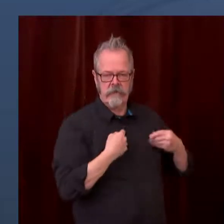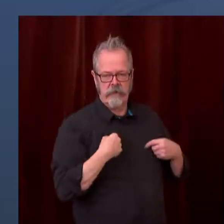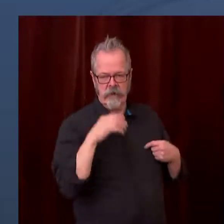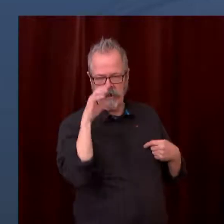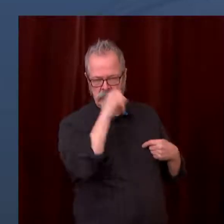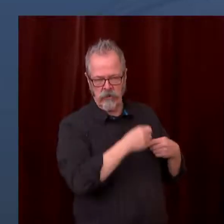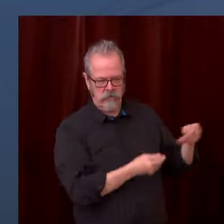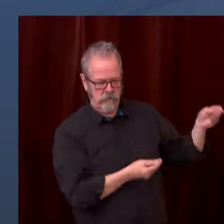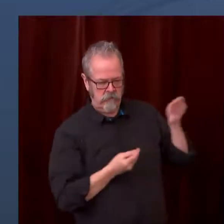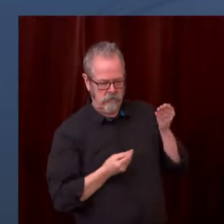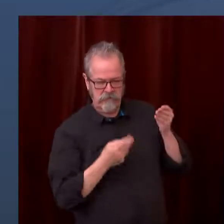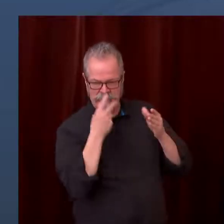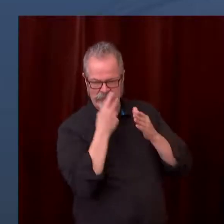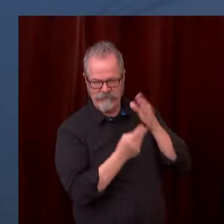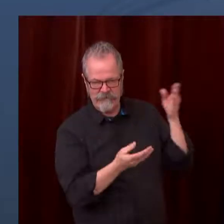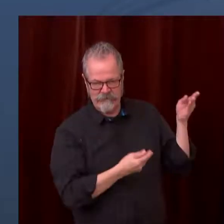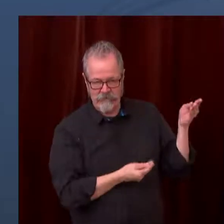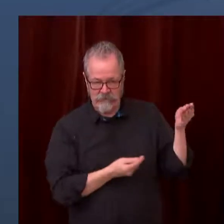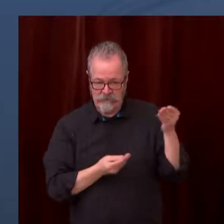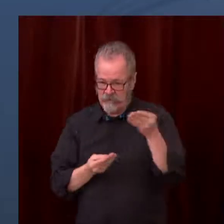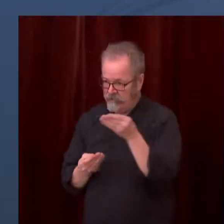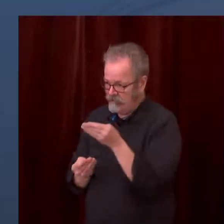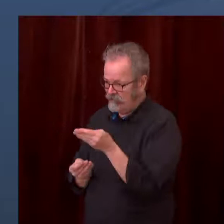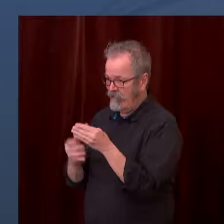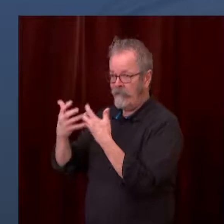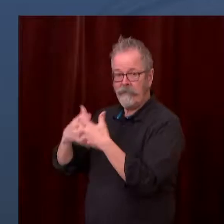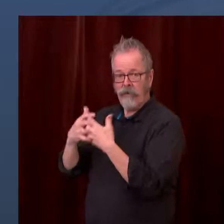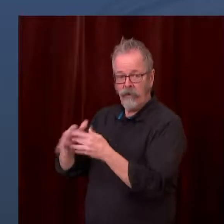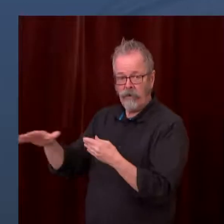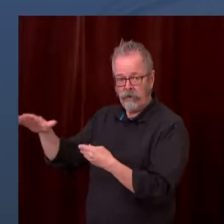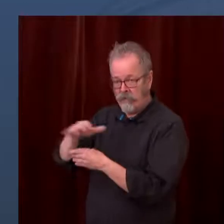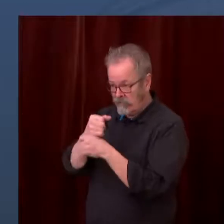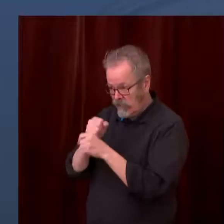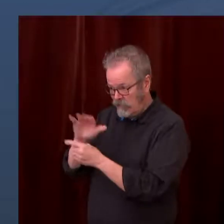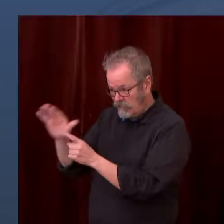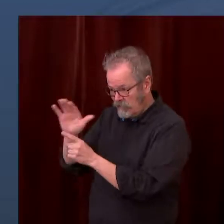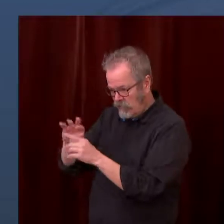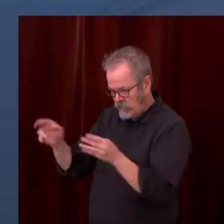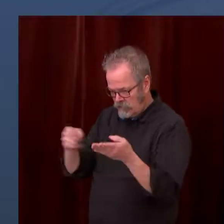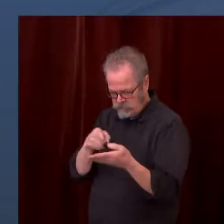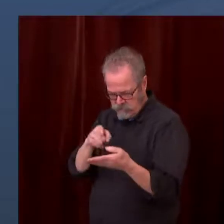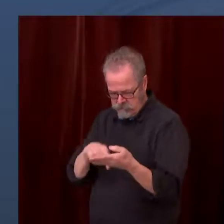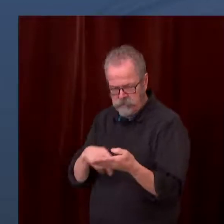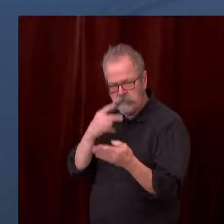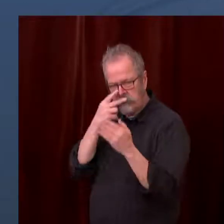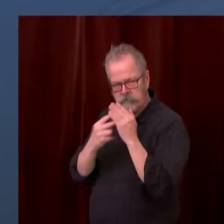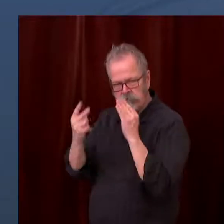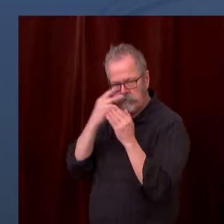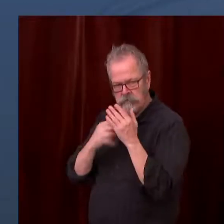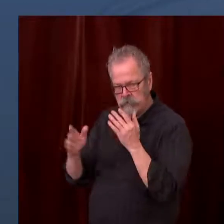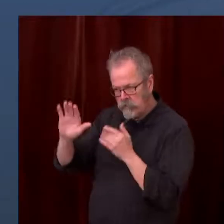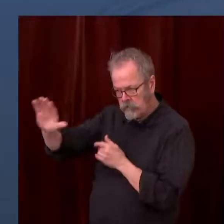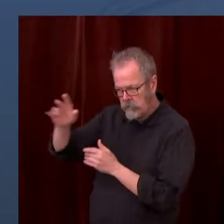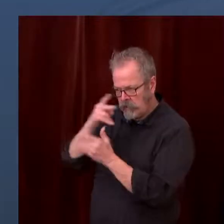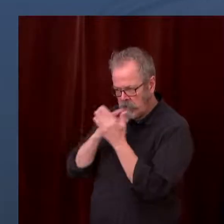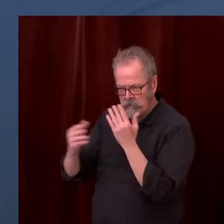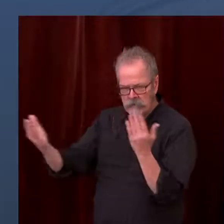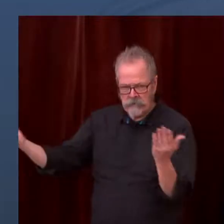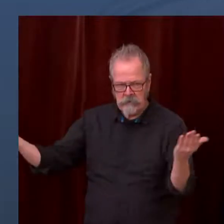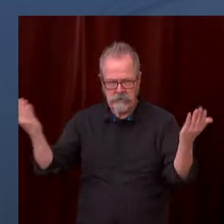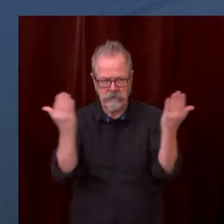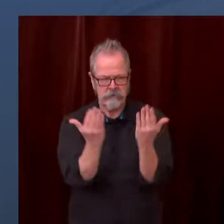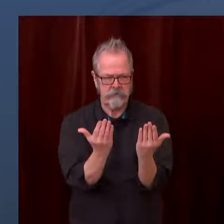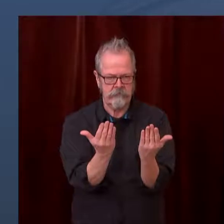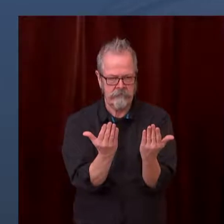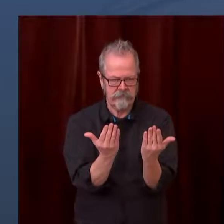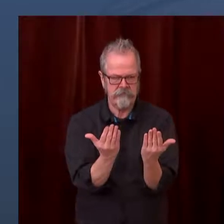us and the White House team and our own estimates of our own experience throughout this pandemic, a combination of those